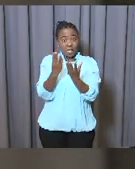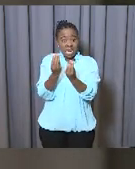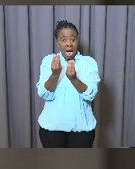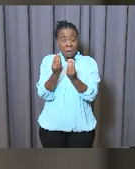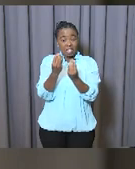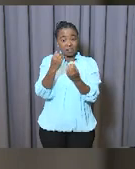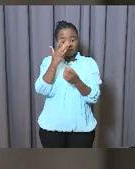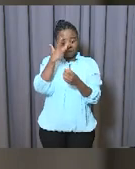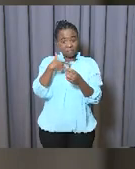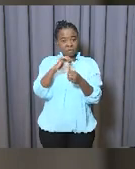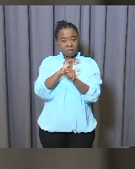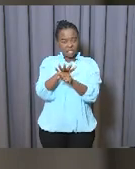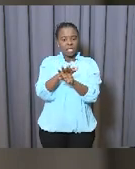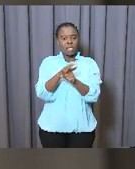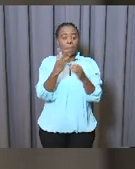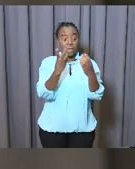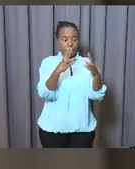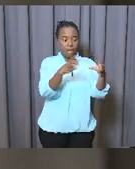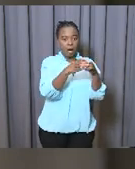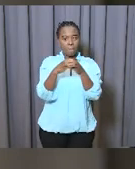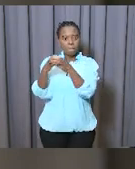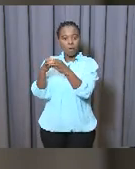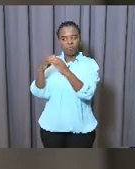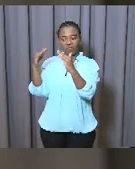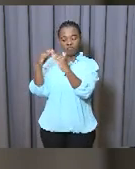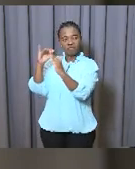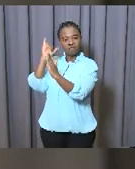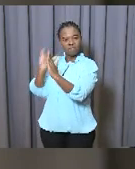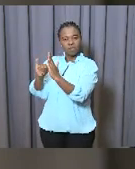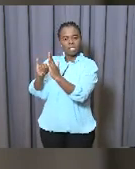Park were removed to quarantine sites because they could not